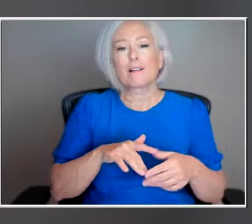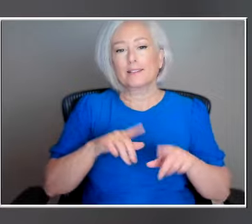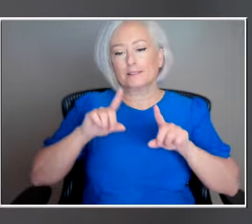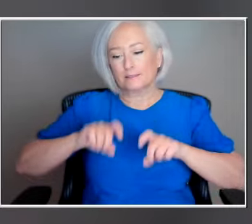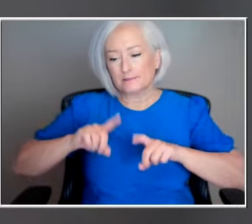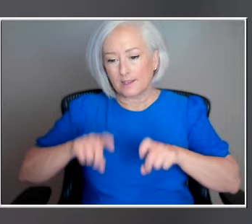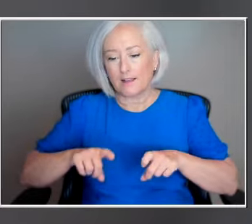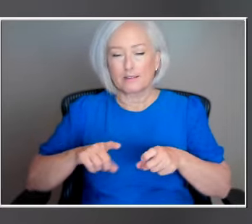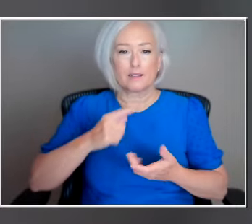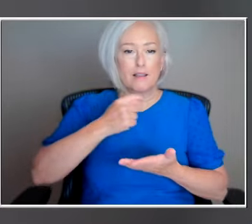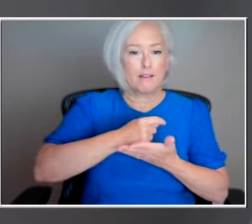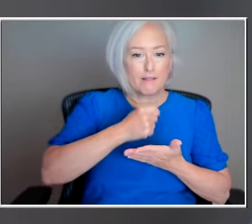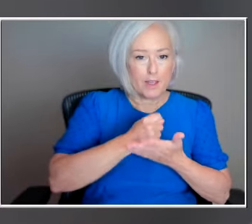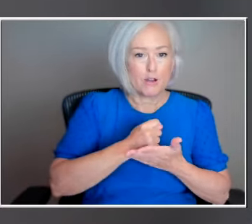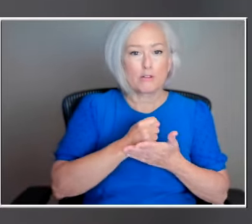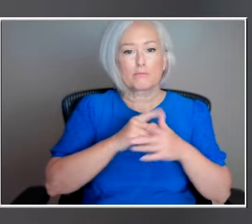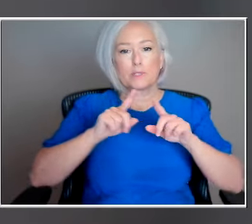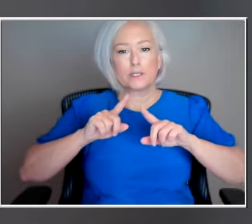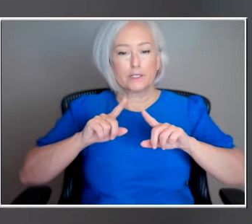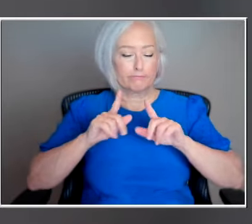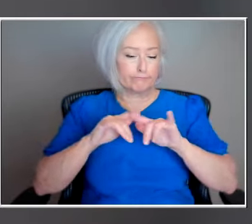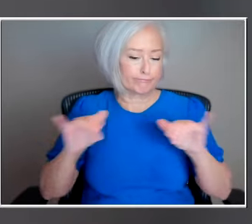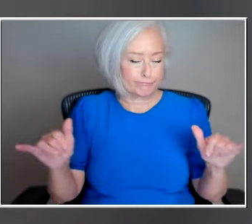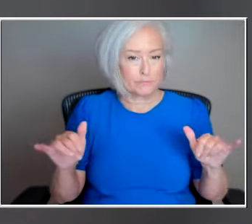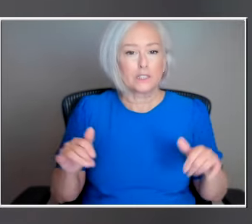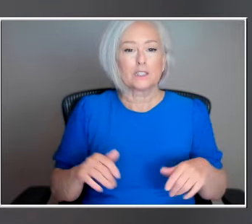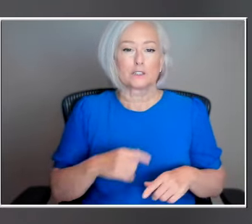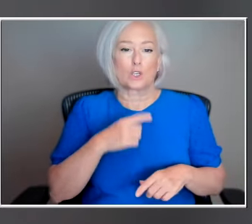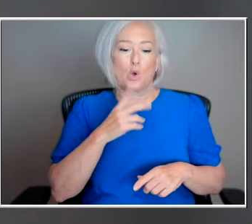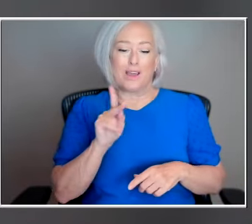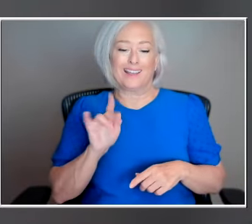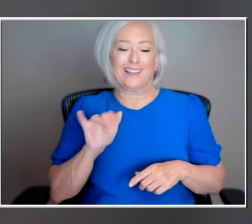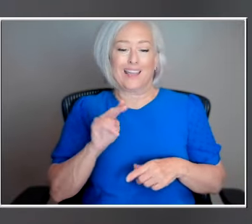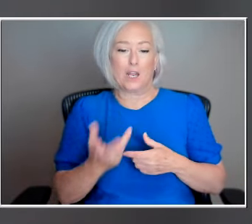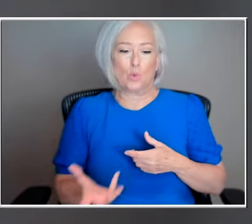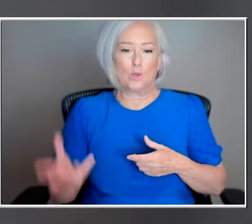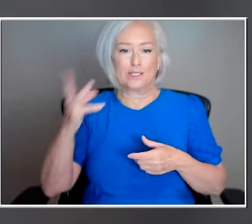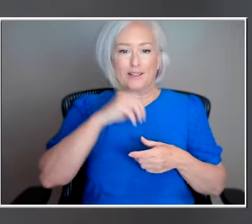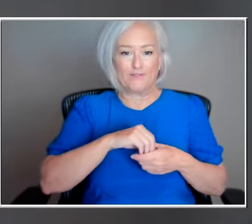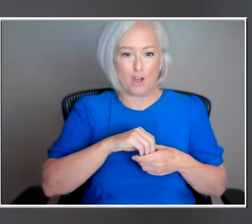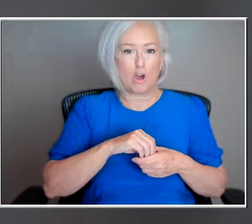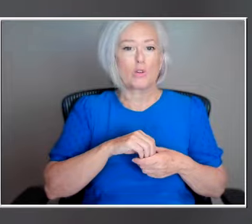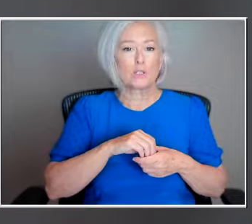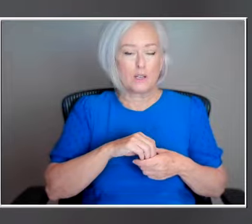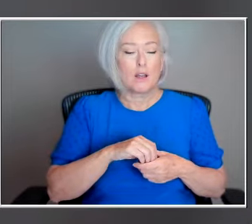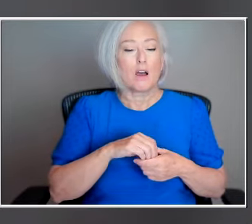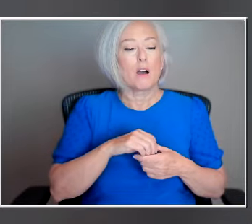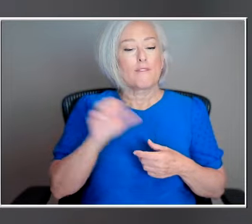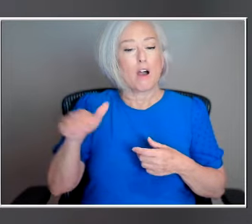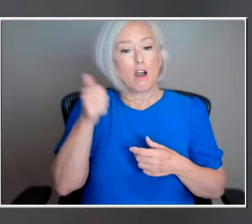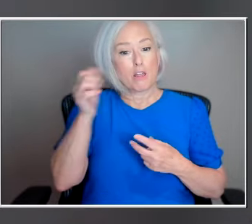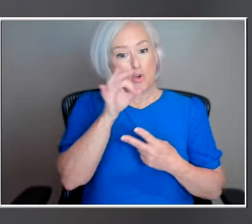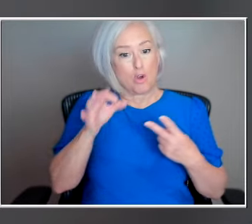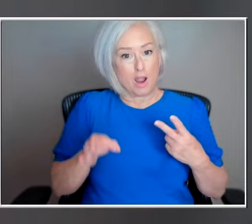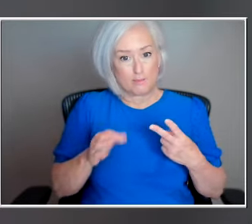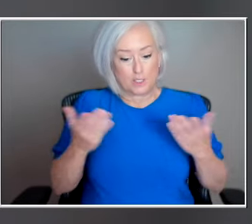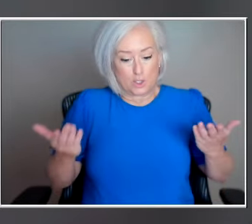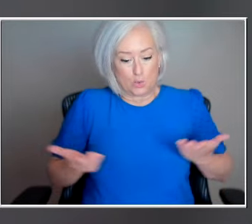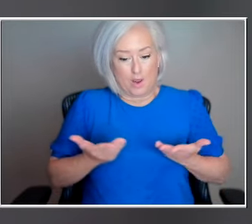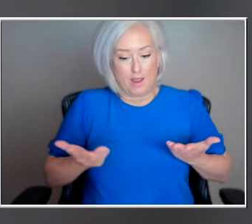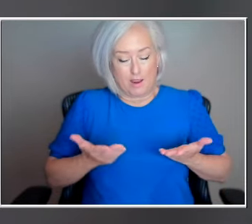immunotherapy. So that helps, provide these novel treatment options that could potentially have